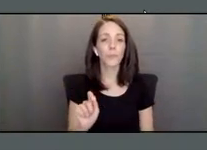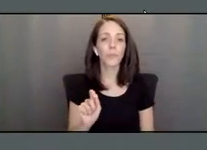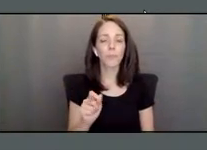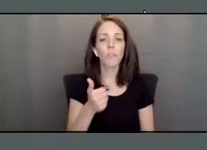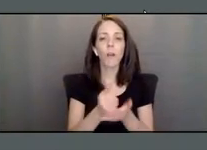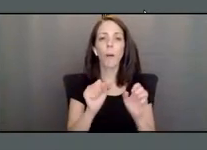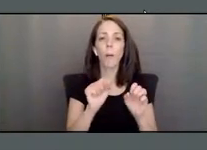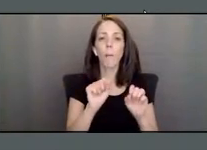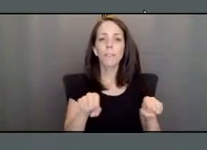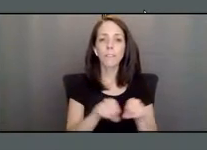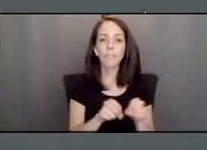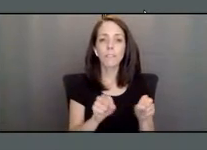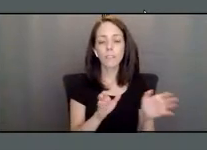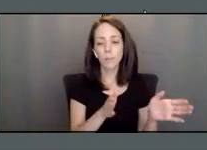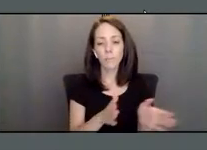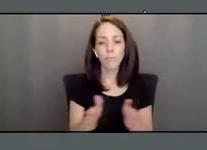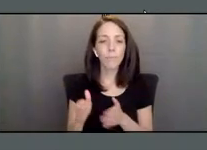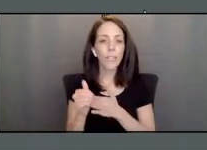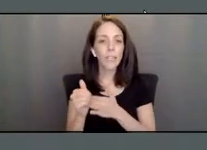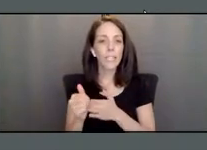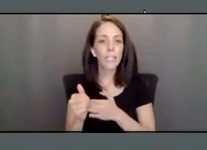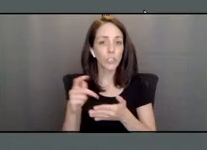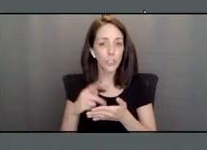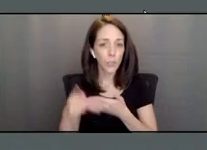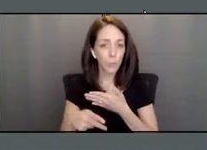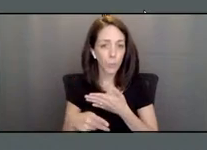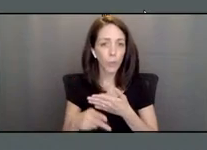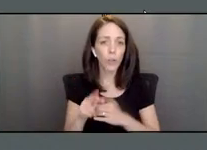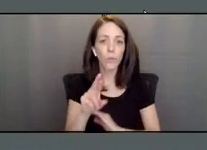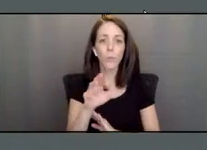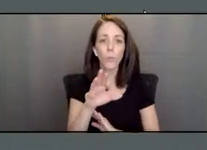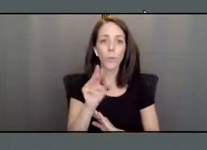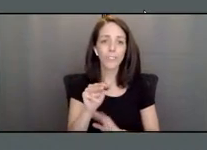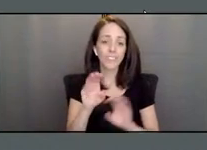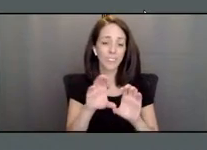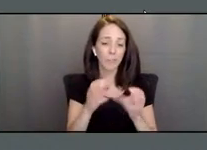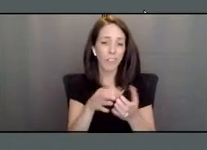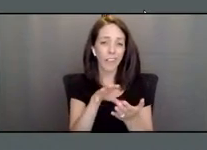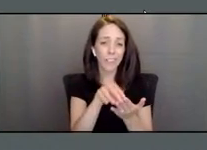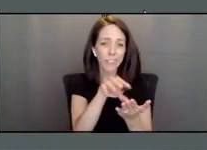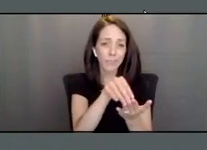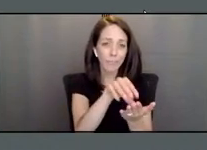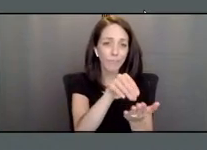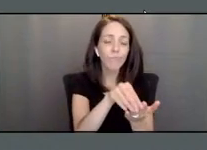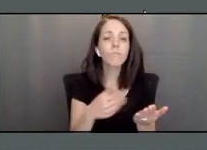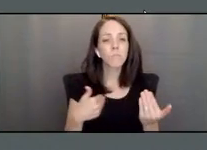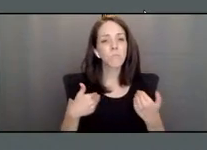organizational leadership program, racism courses. There were courses during the fall, winter, and spring.